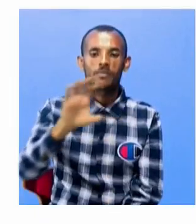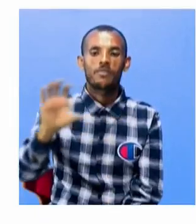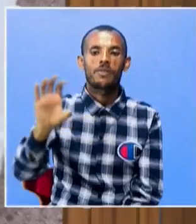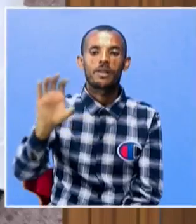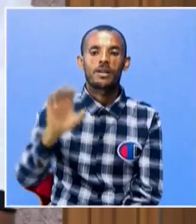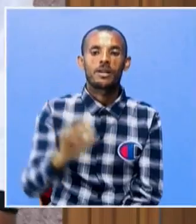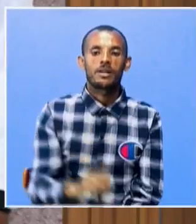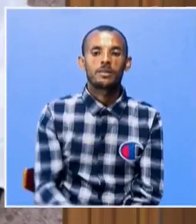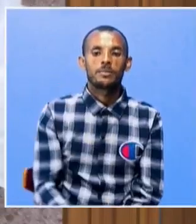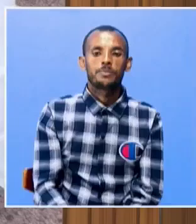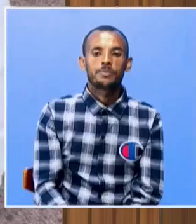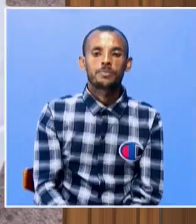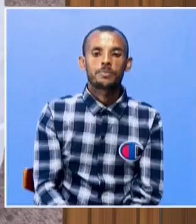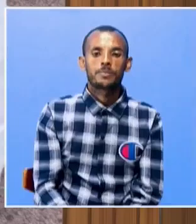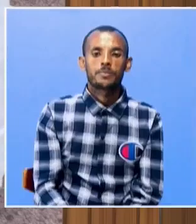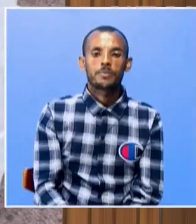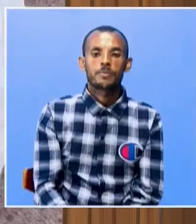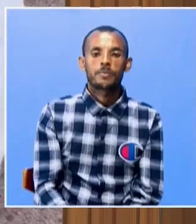3,500.